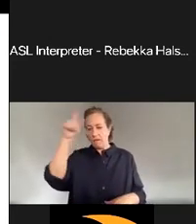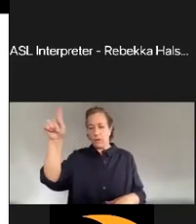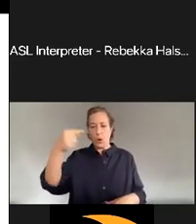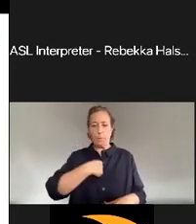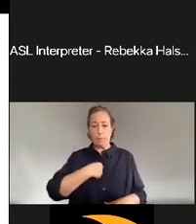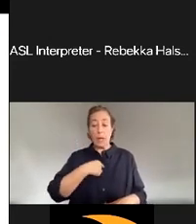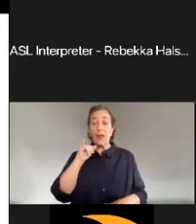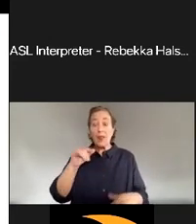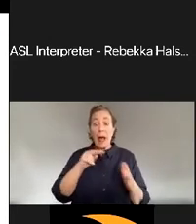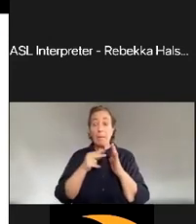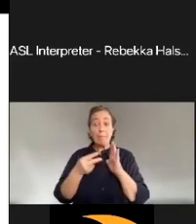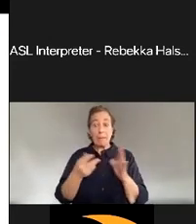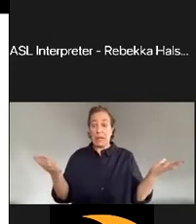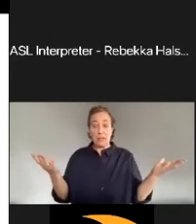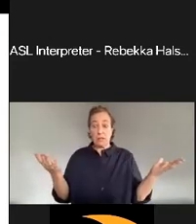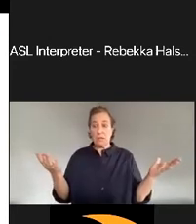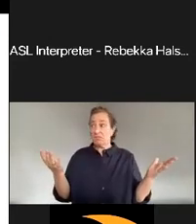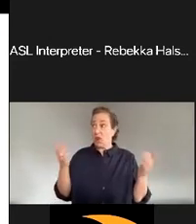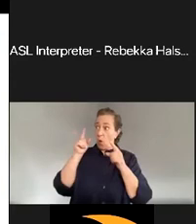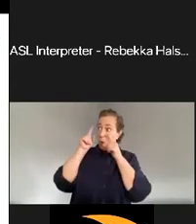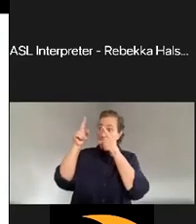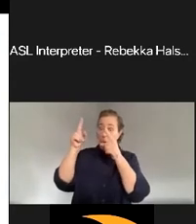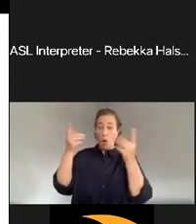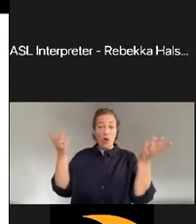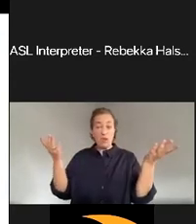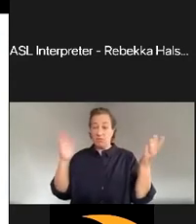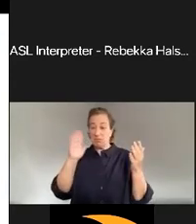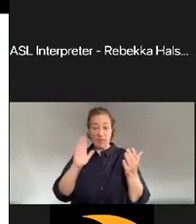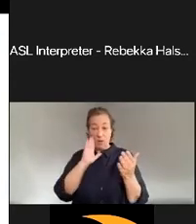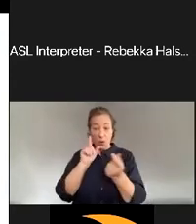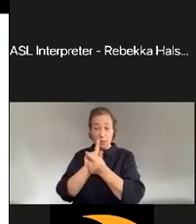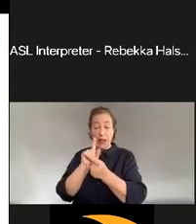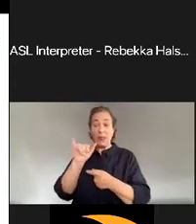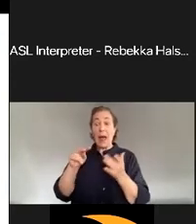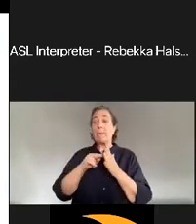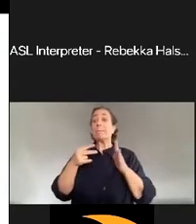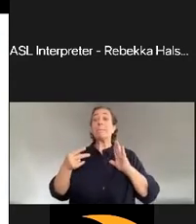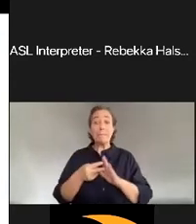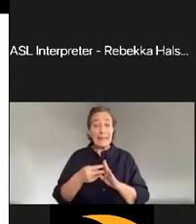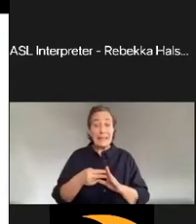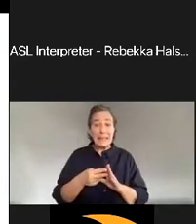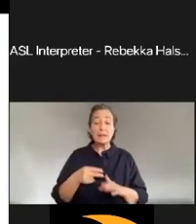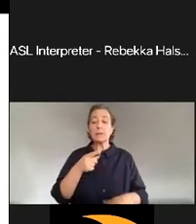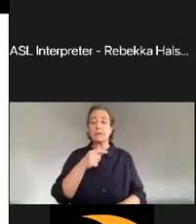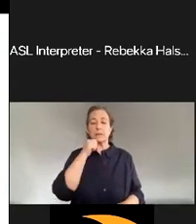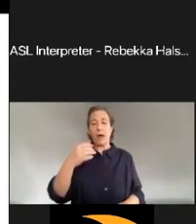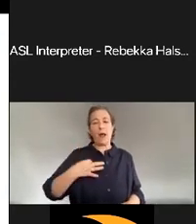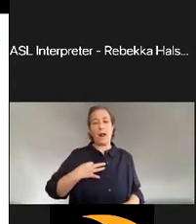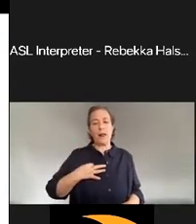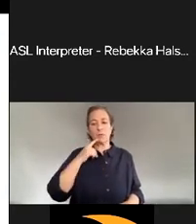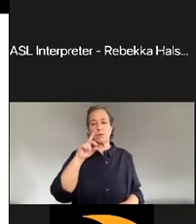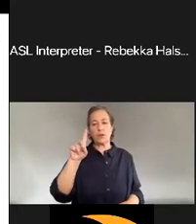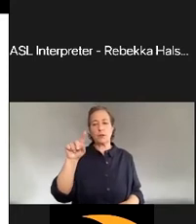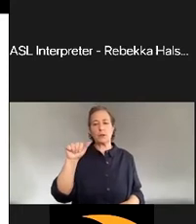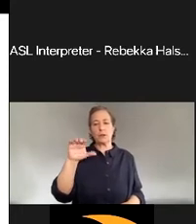meet the goals his teachers set for him. But because he quit school, he is no longer eligible for DACA, and as a